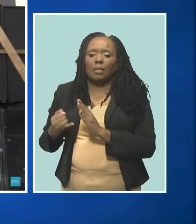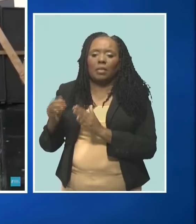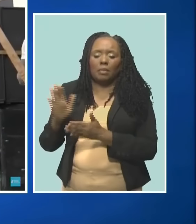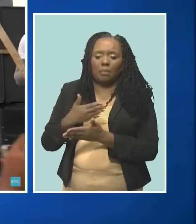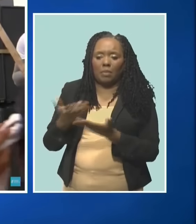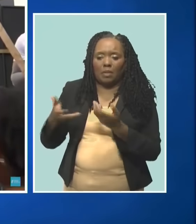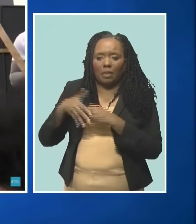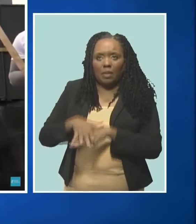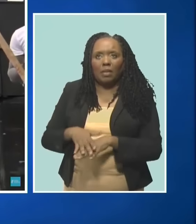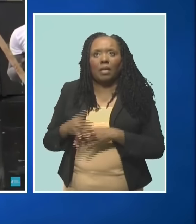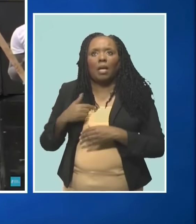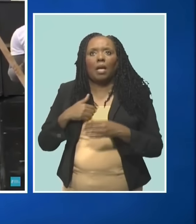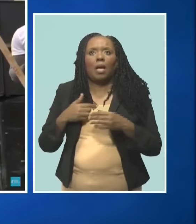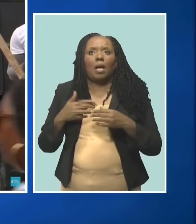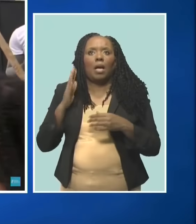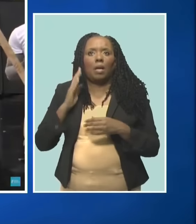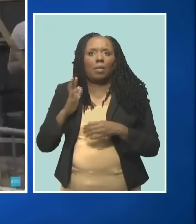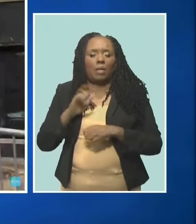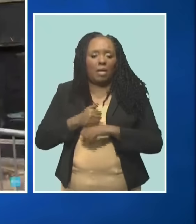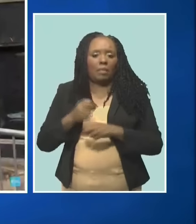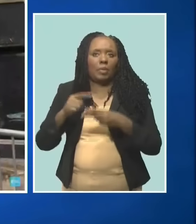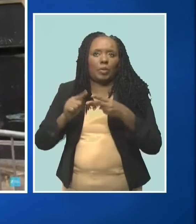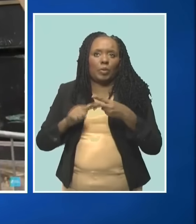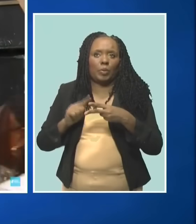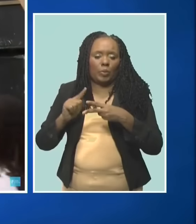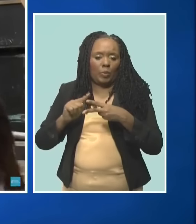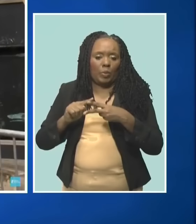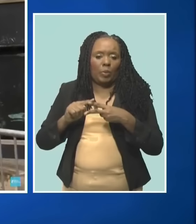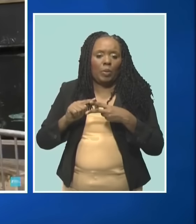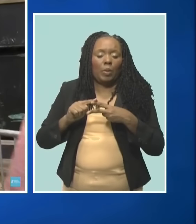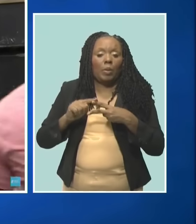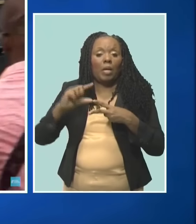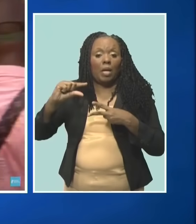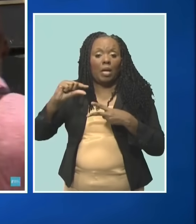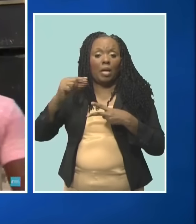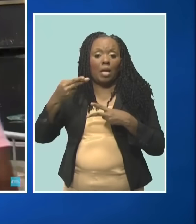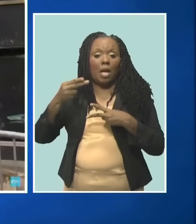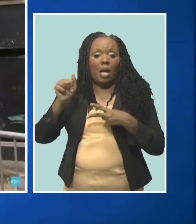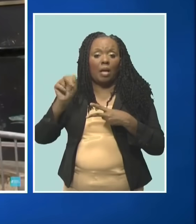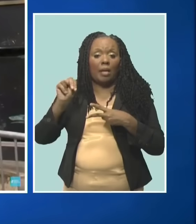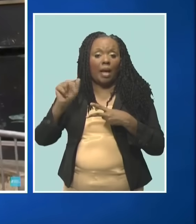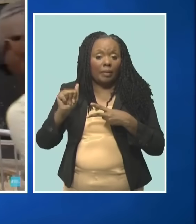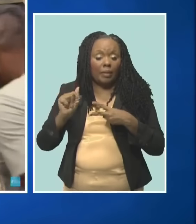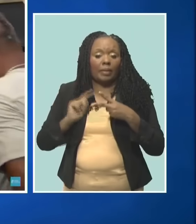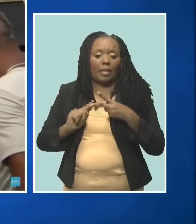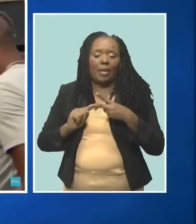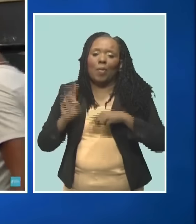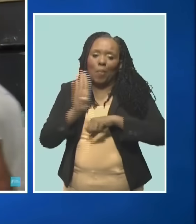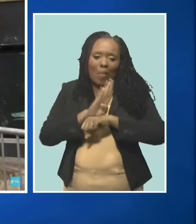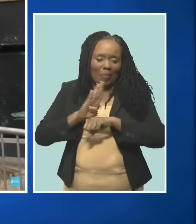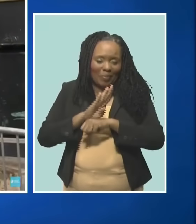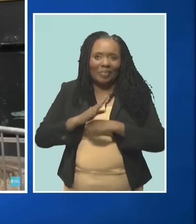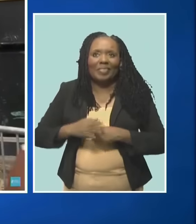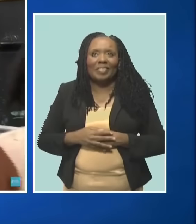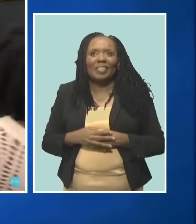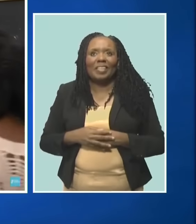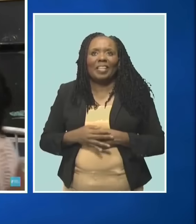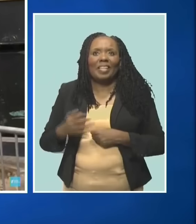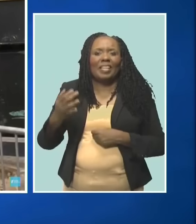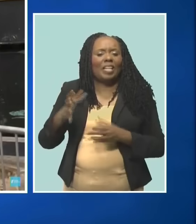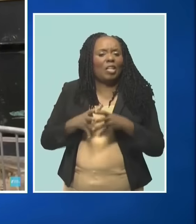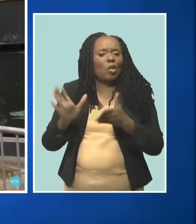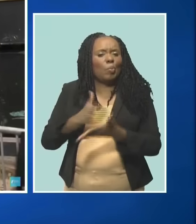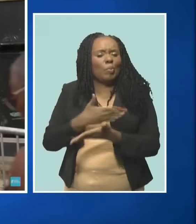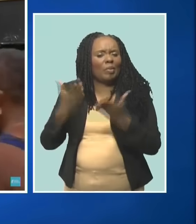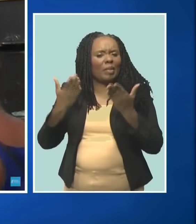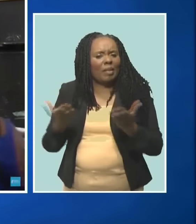already that the second one will be here in Barbados. There's so much beauty and culture and music here. Imagine if we actually cultivated it